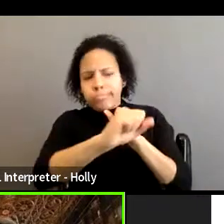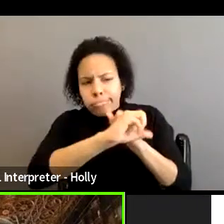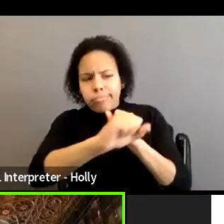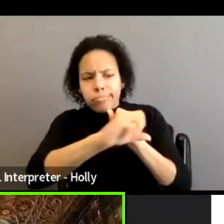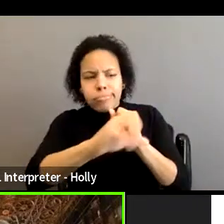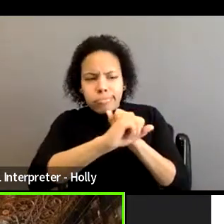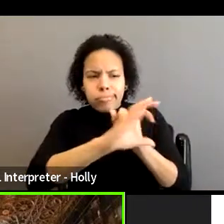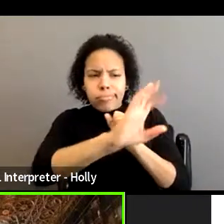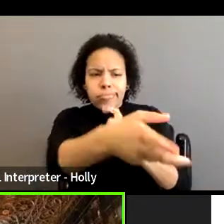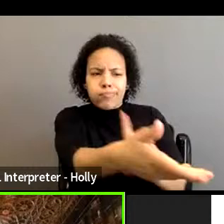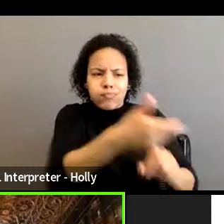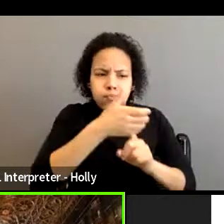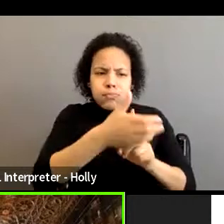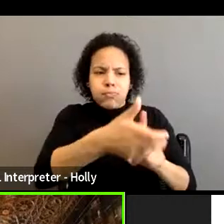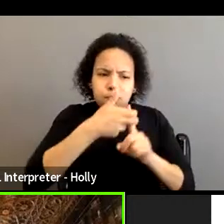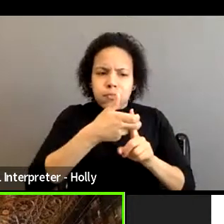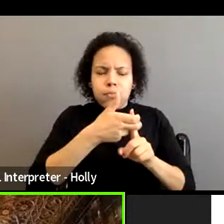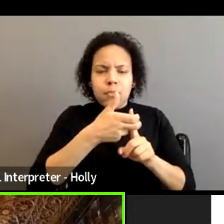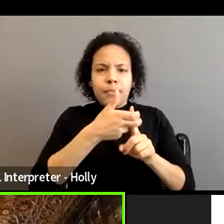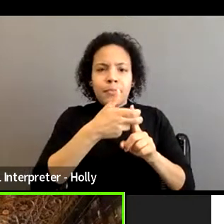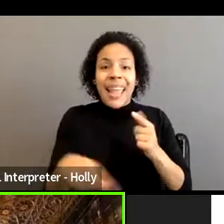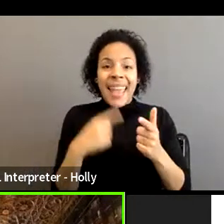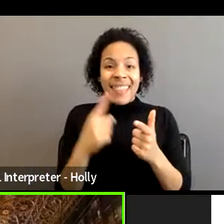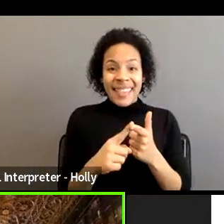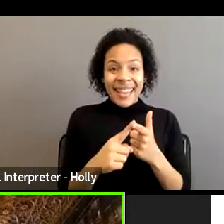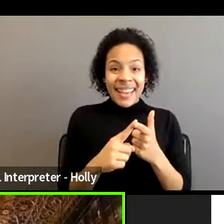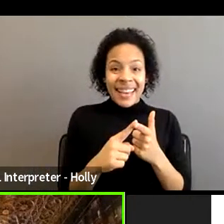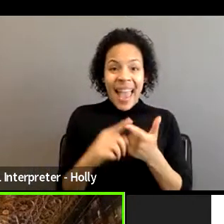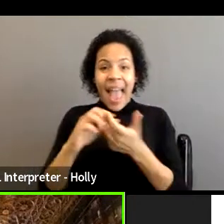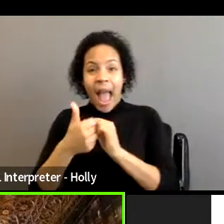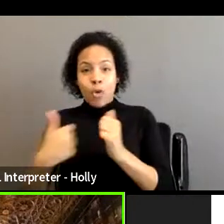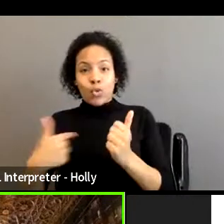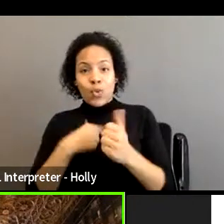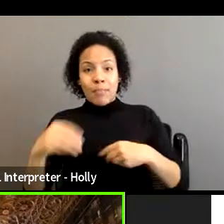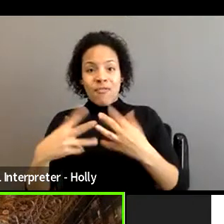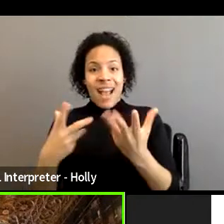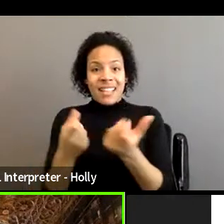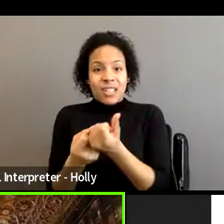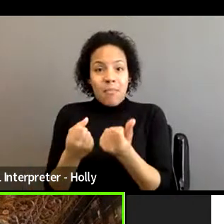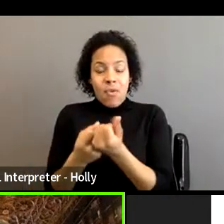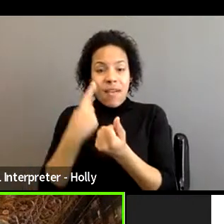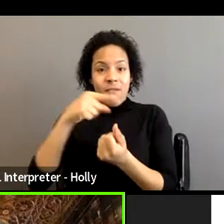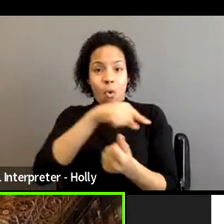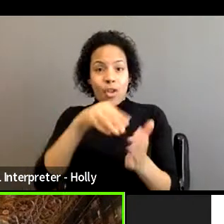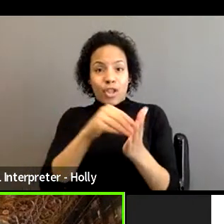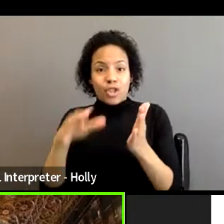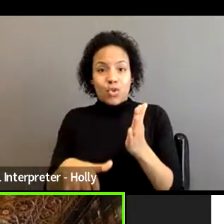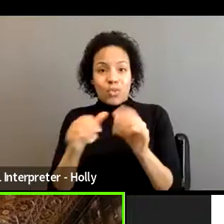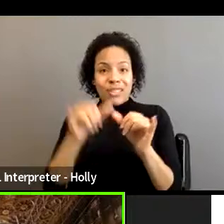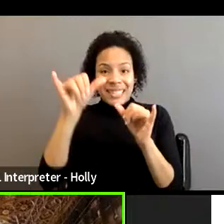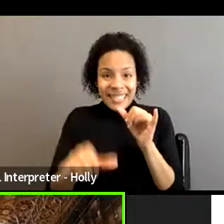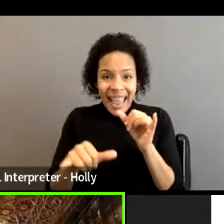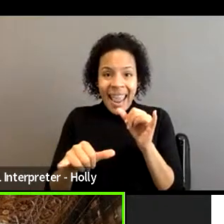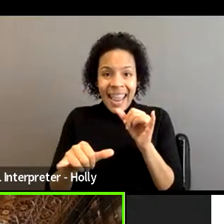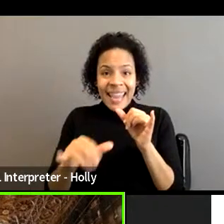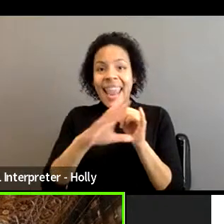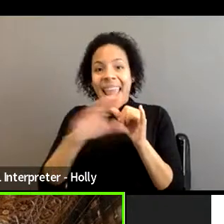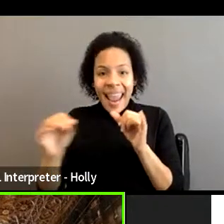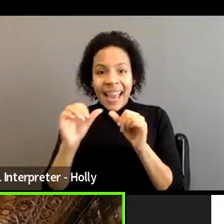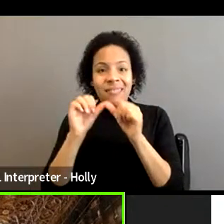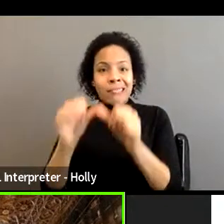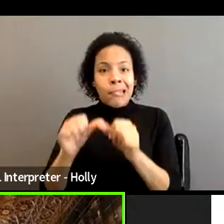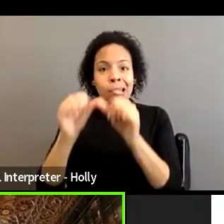in. And that's really an opportunity that institutions need to invest in. As much as we're